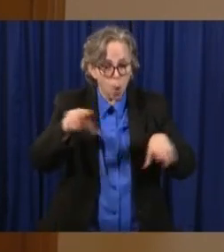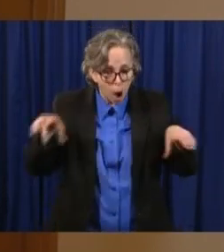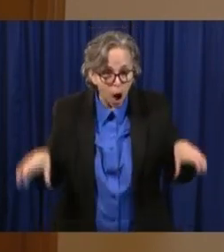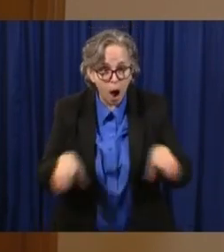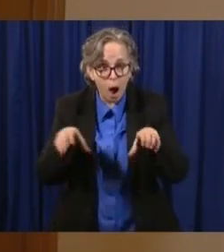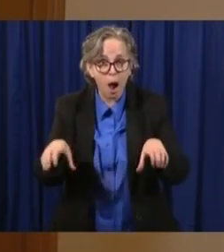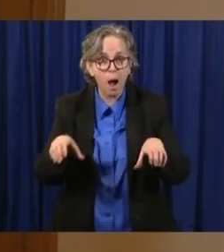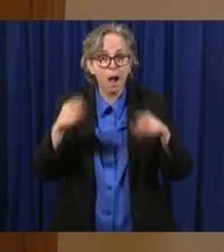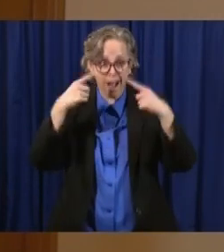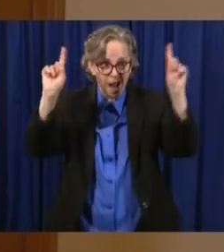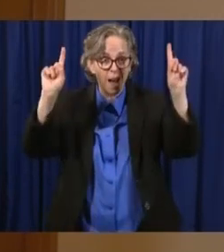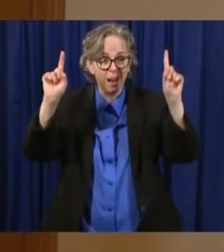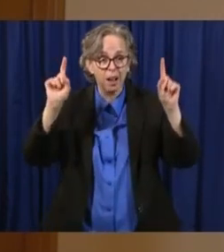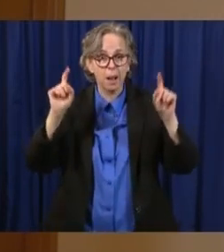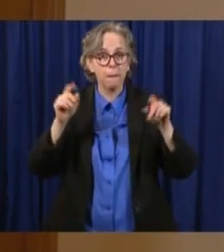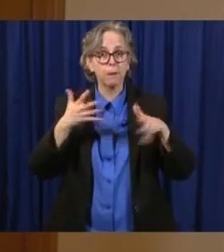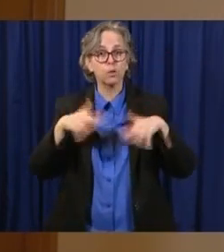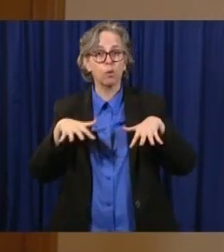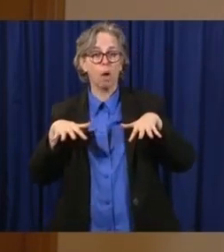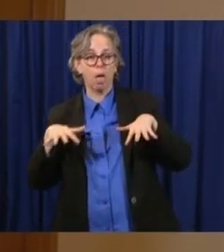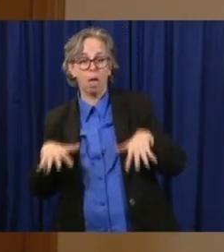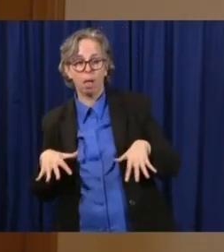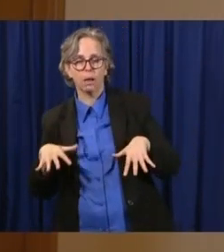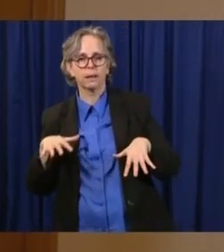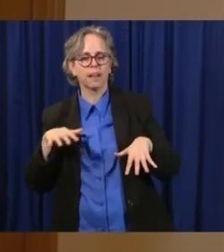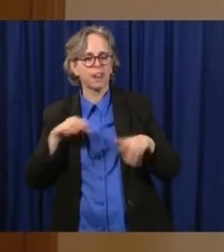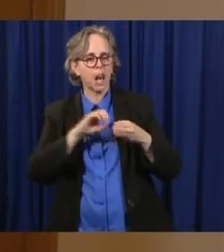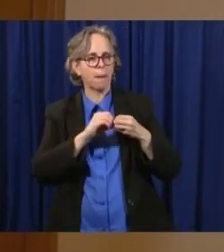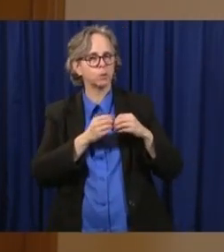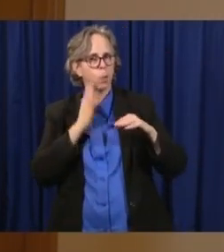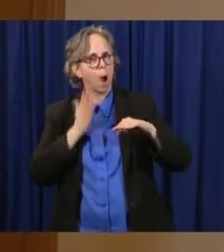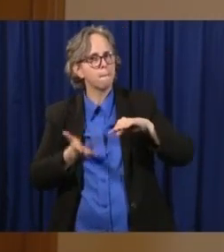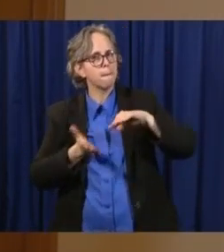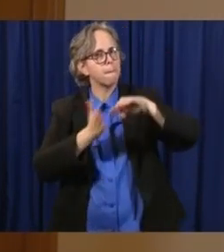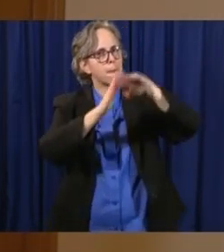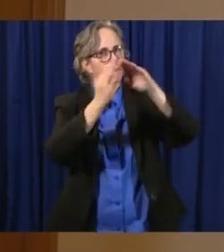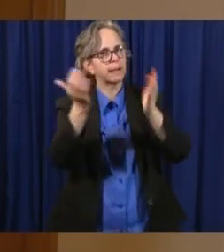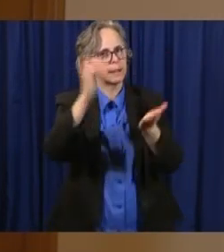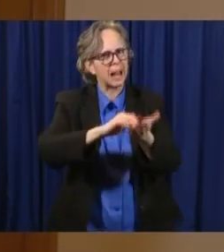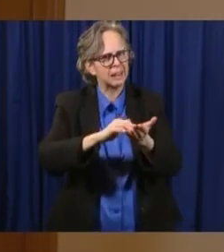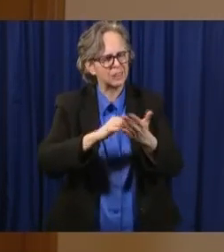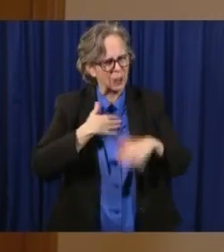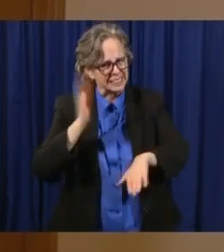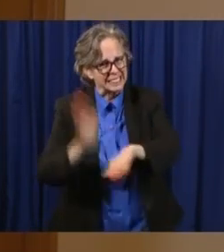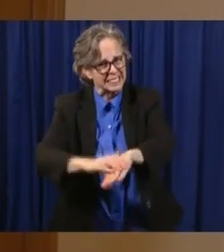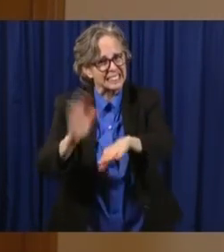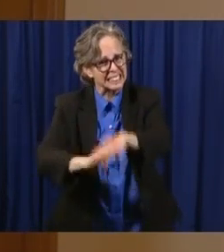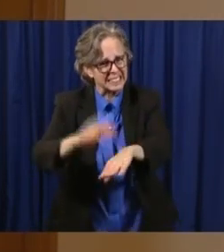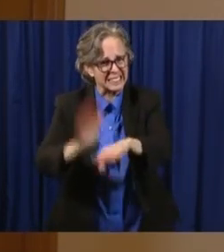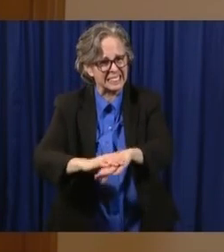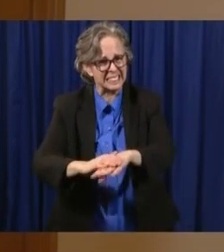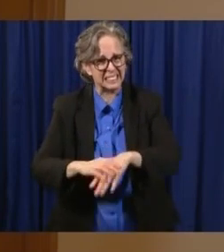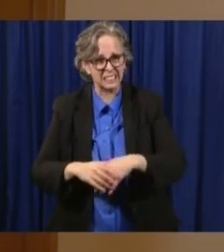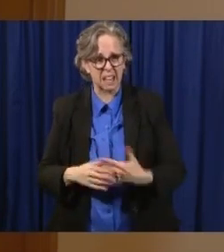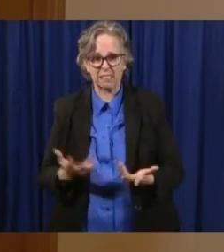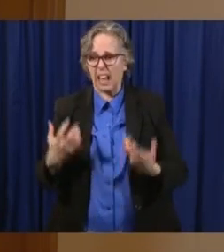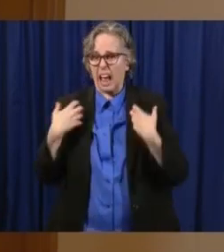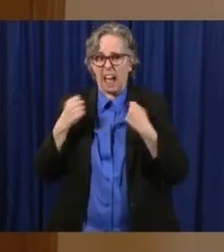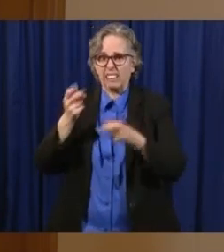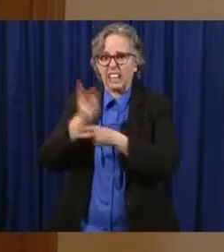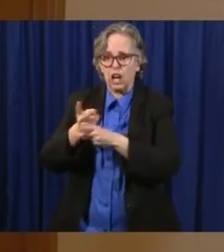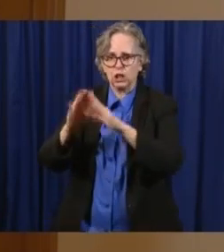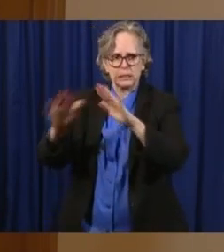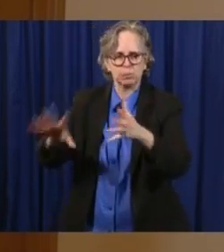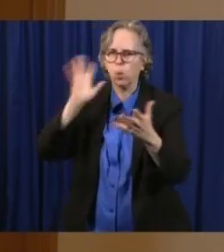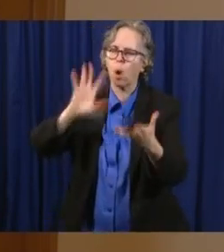back, we'll see ourselves in an outbreak that will really overwhelm our healthcare system. I think